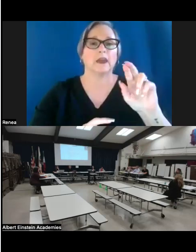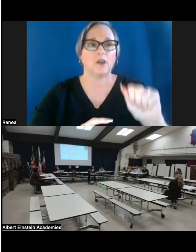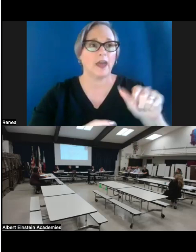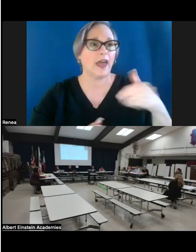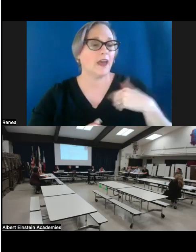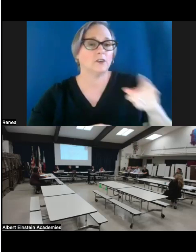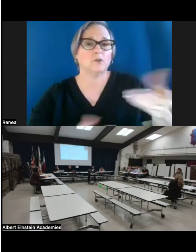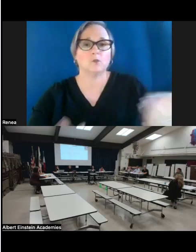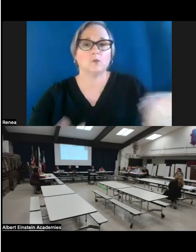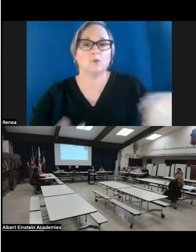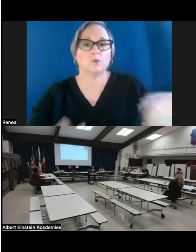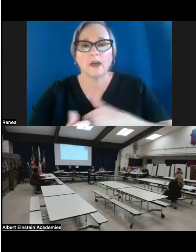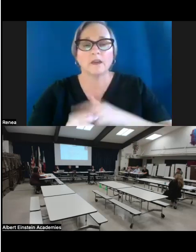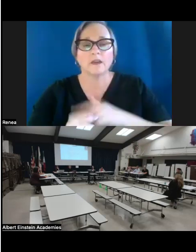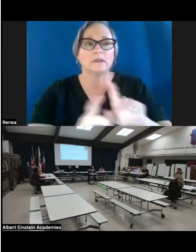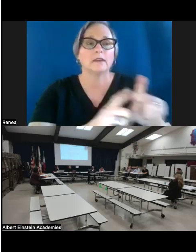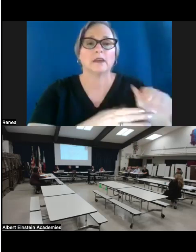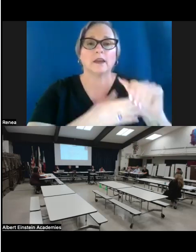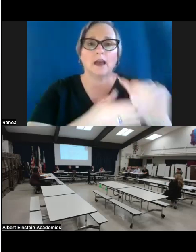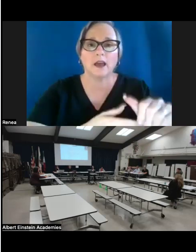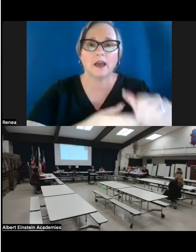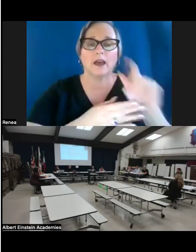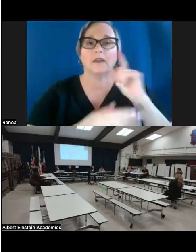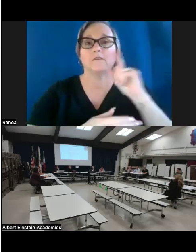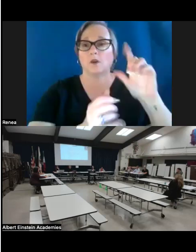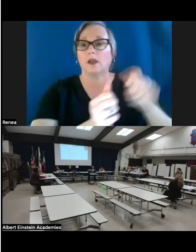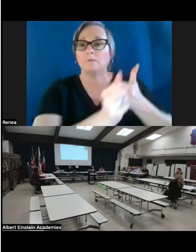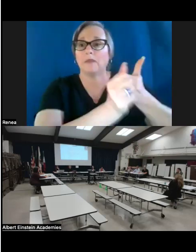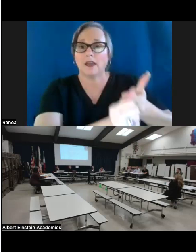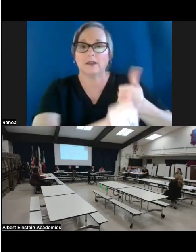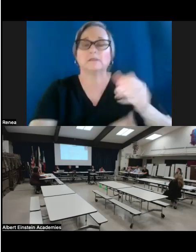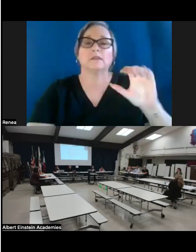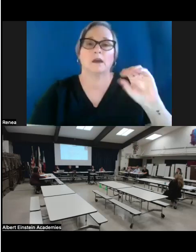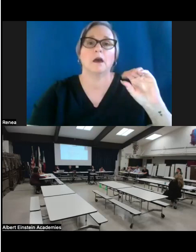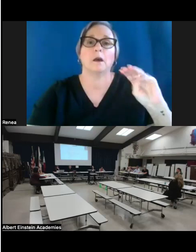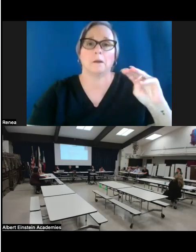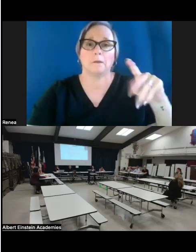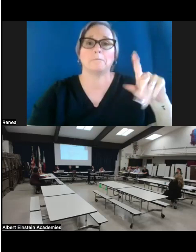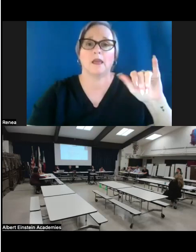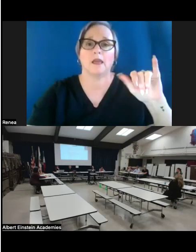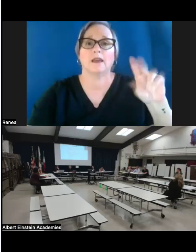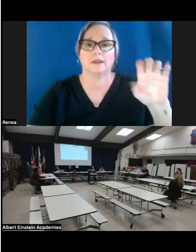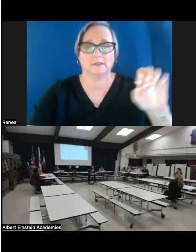guide for compliance, which has always been a value of ours, a guiding value. And